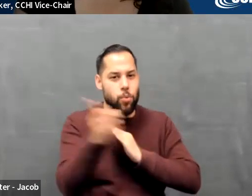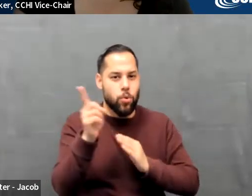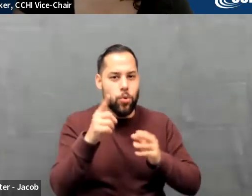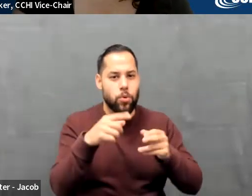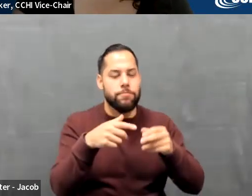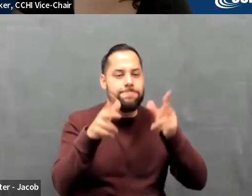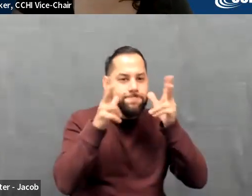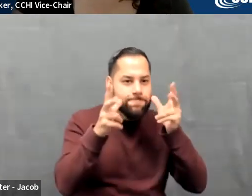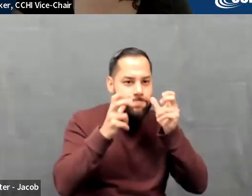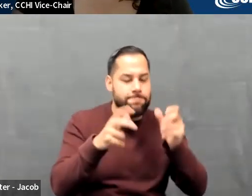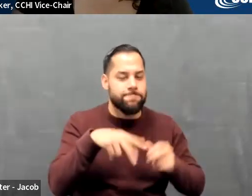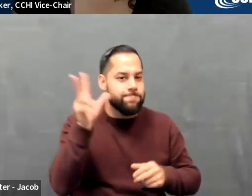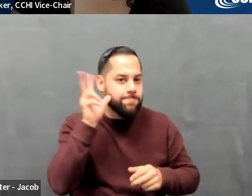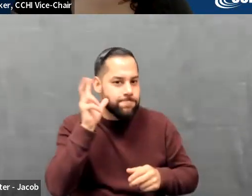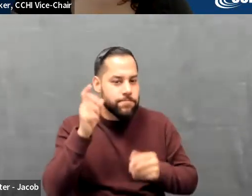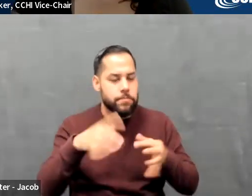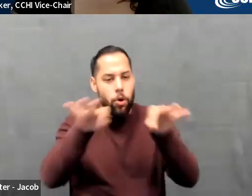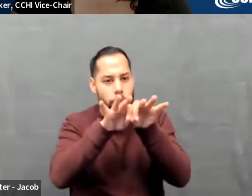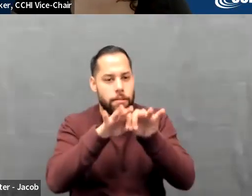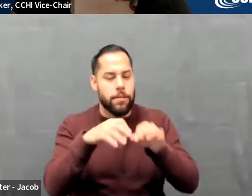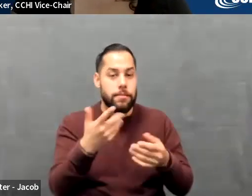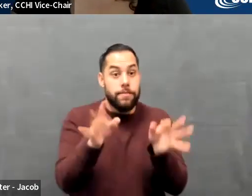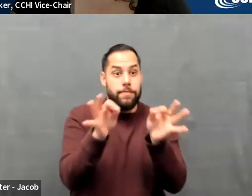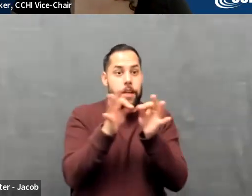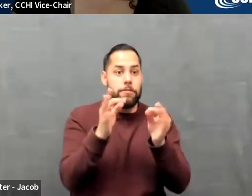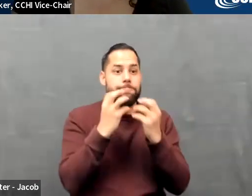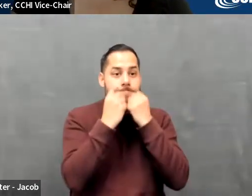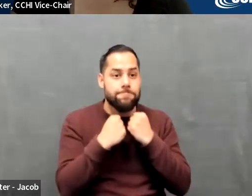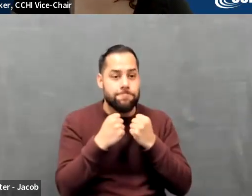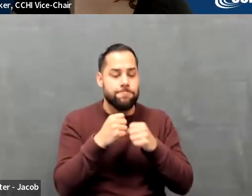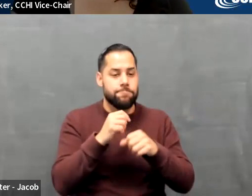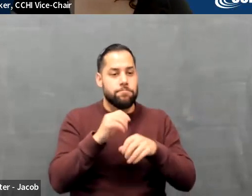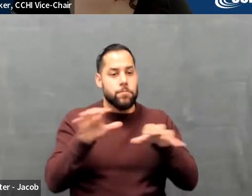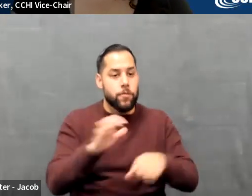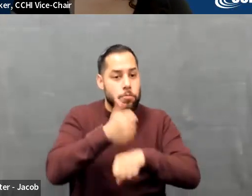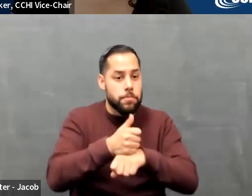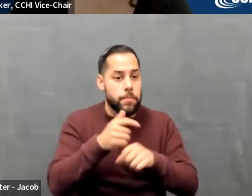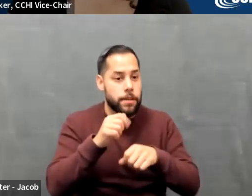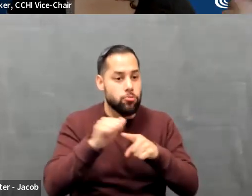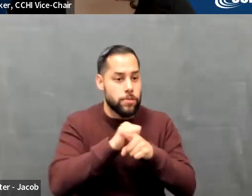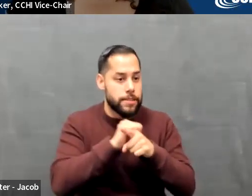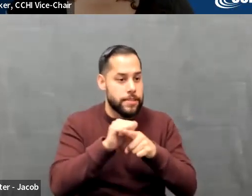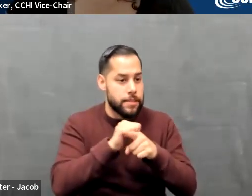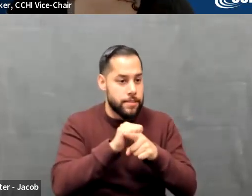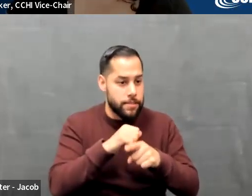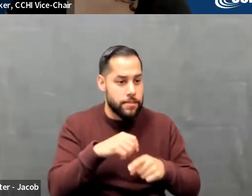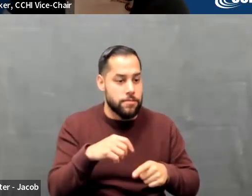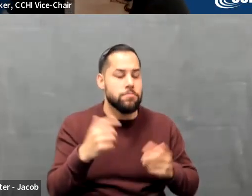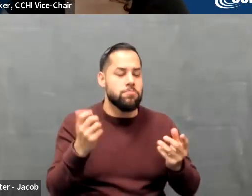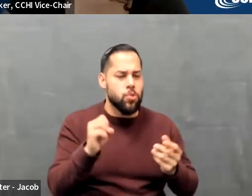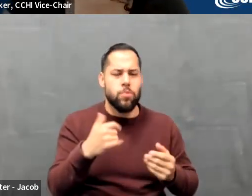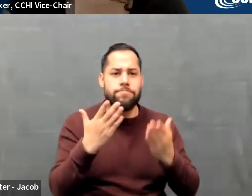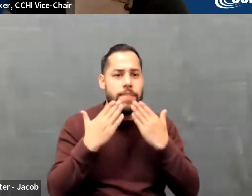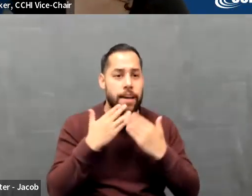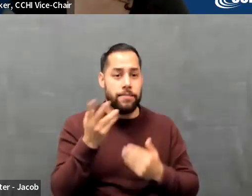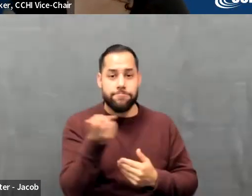us the importance of and the value of performance-based training. So with that, I thank you